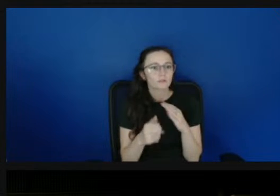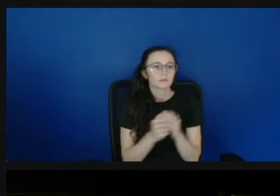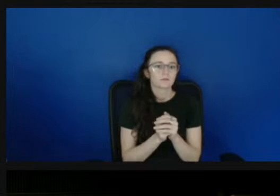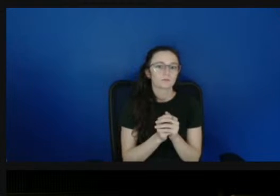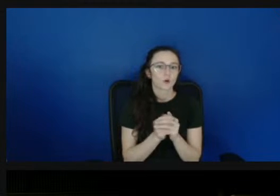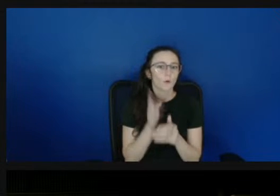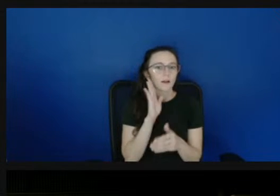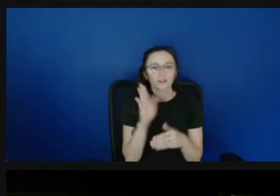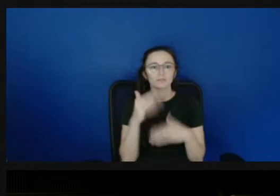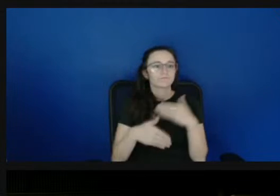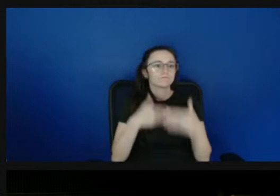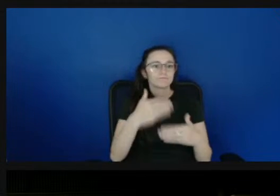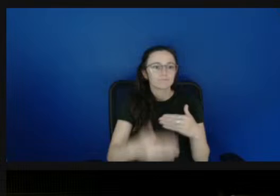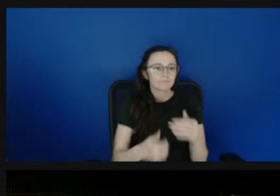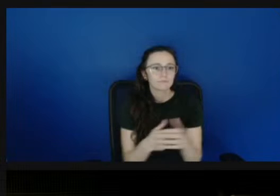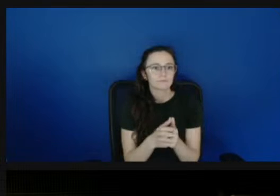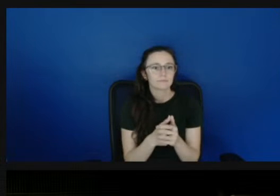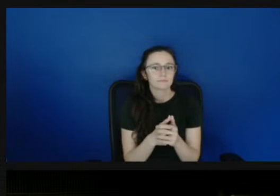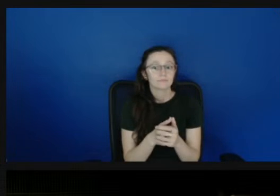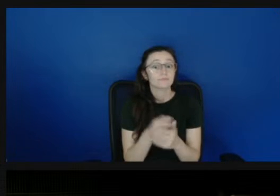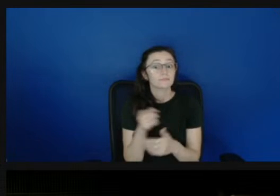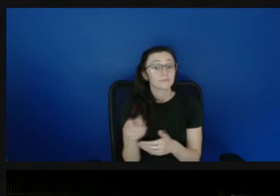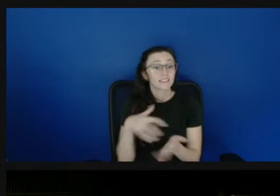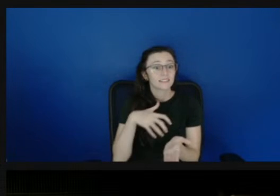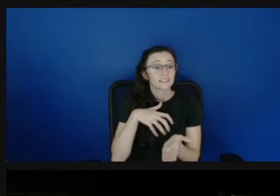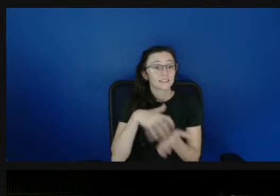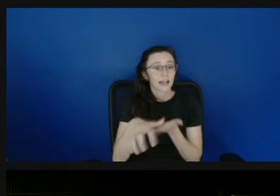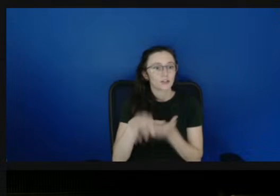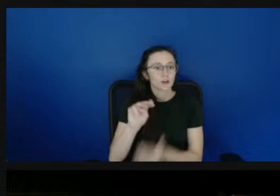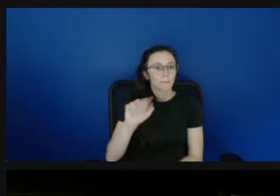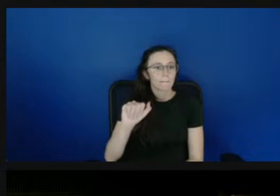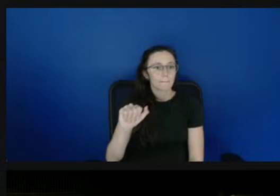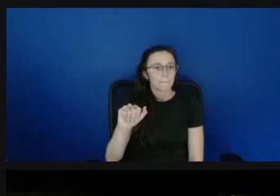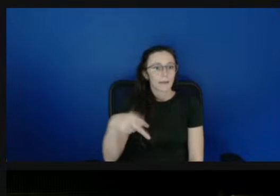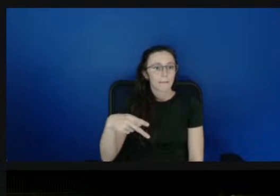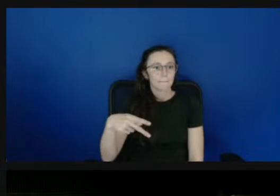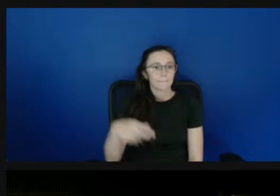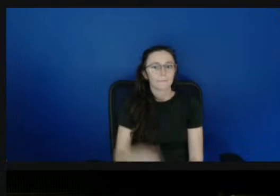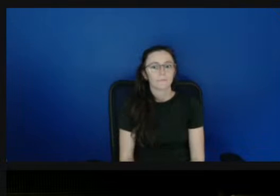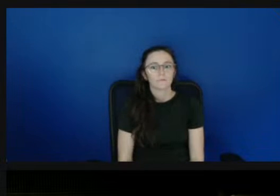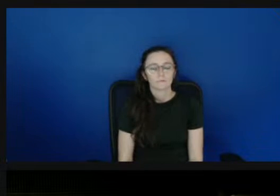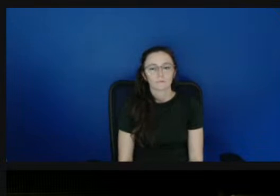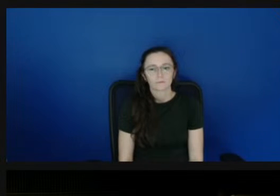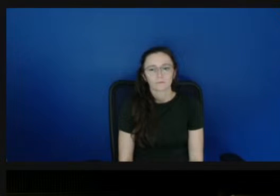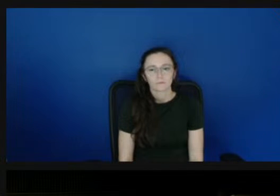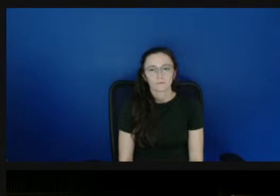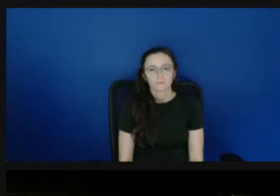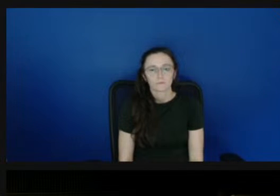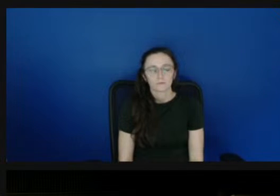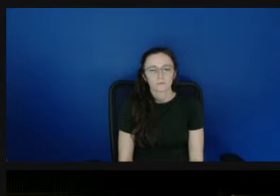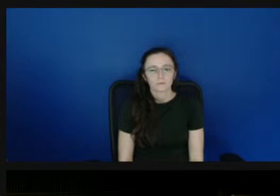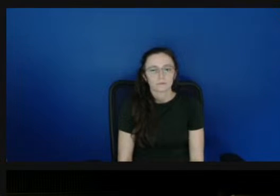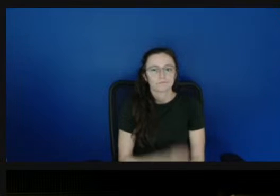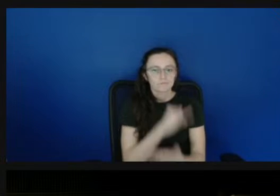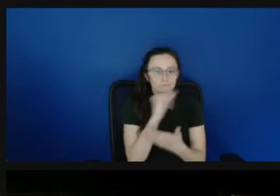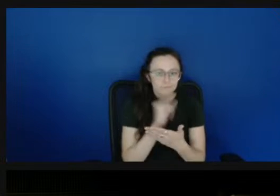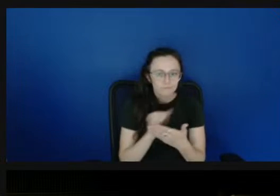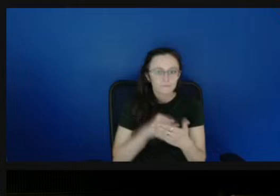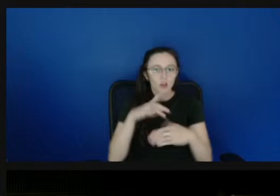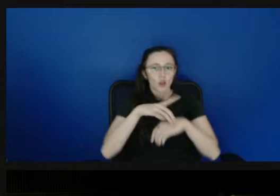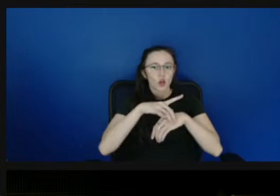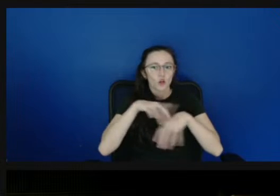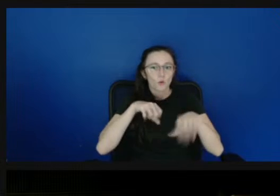here. This is that sketch map of Kapahua earthquakes on the